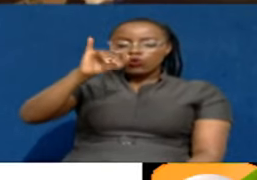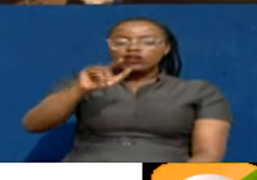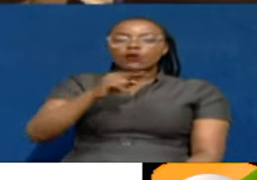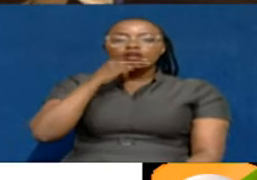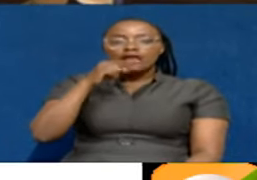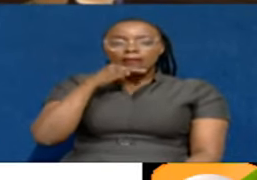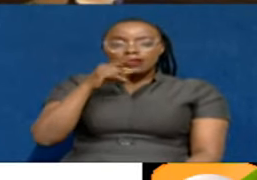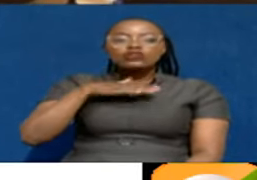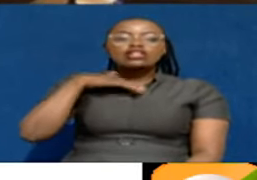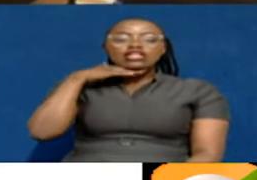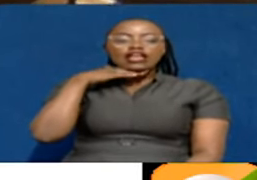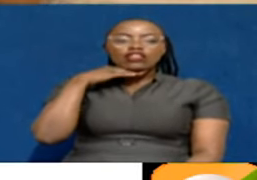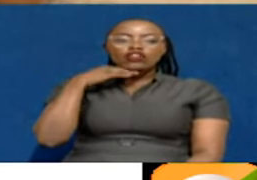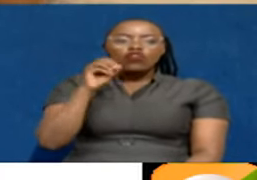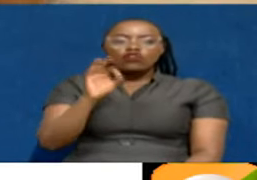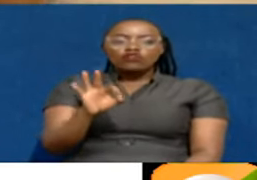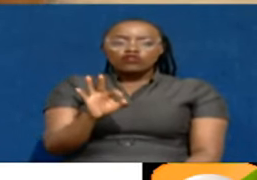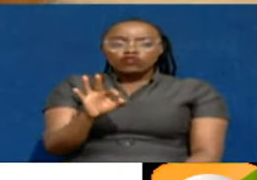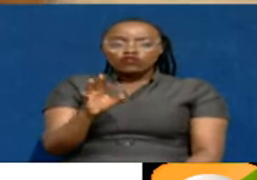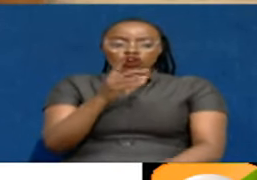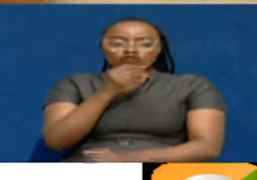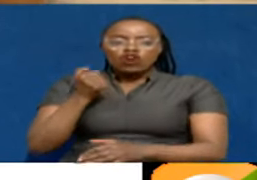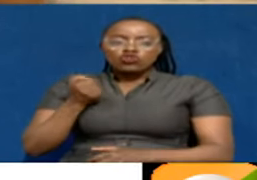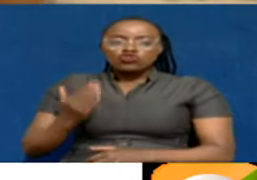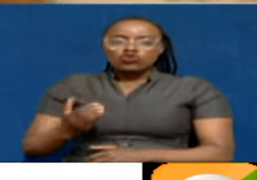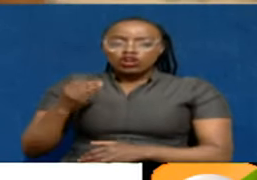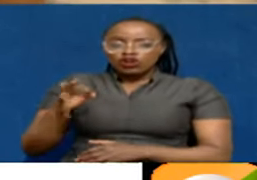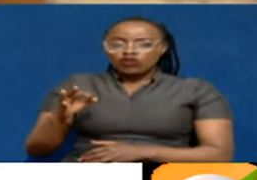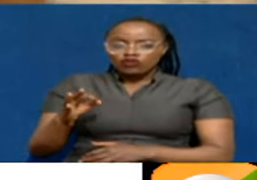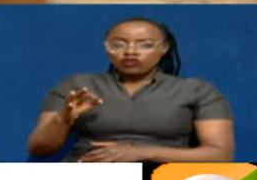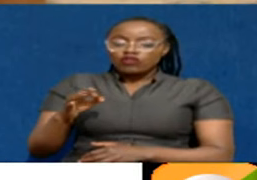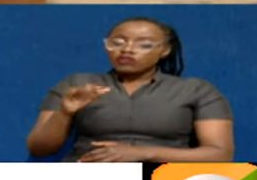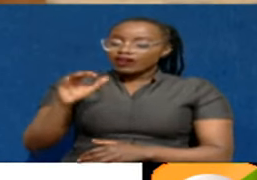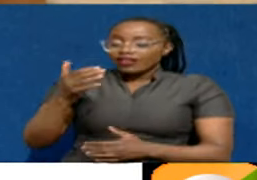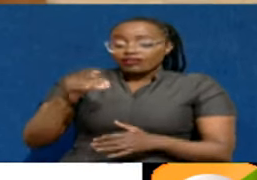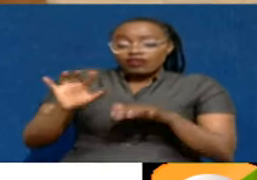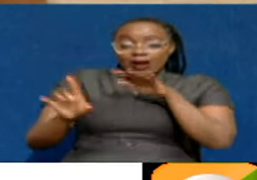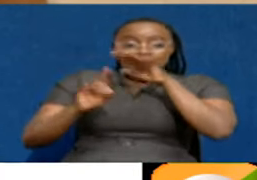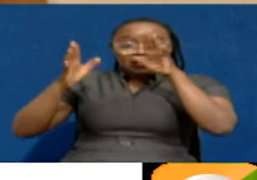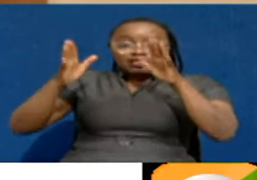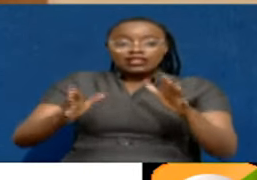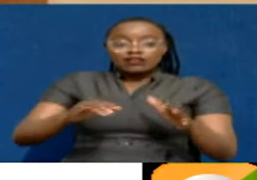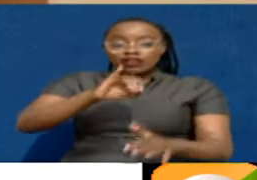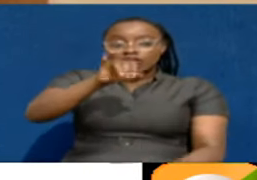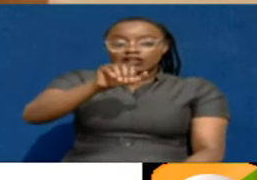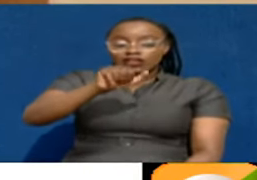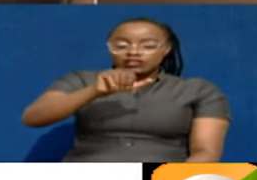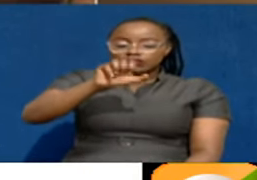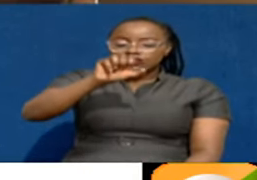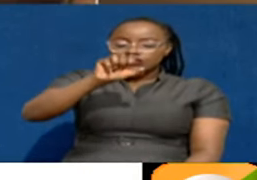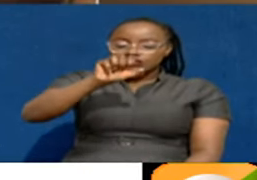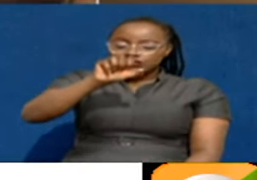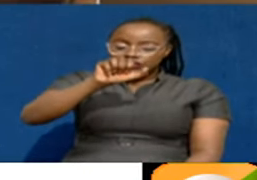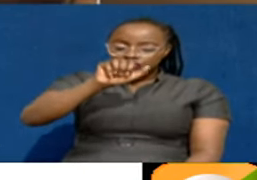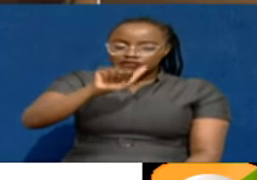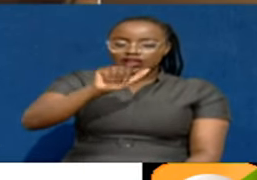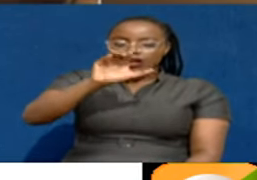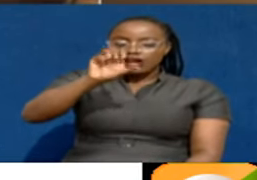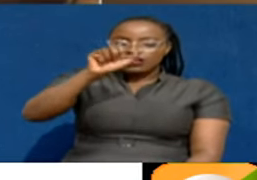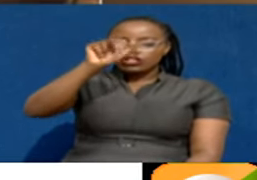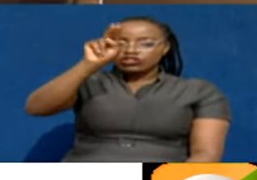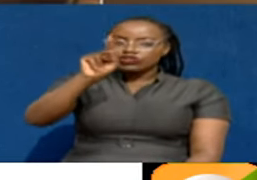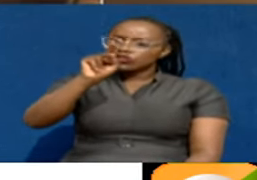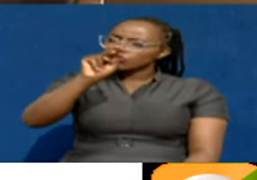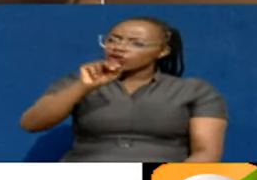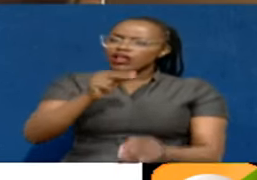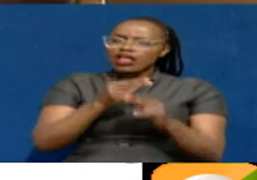the death of a daughter of fellow cabinet minister, Jackson Angaine. The daughter